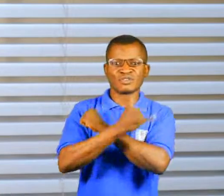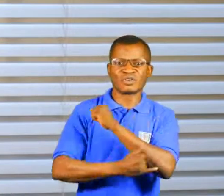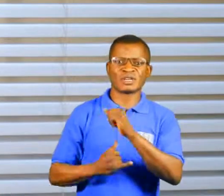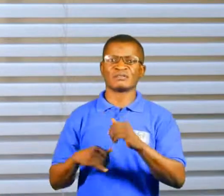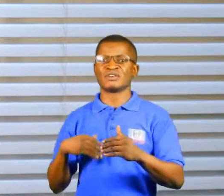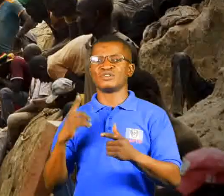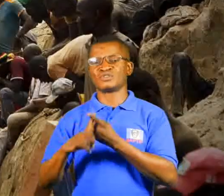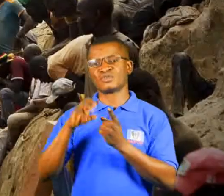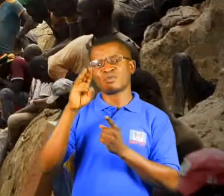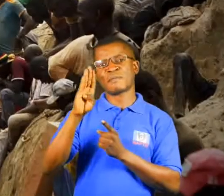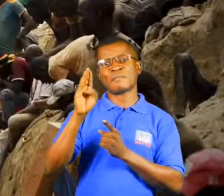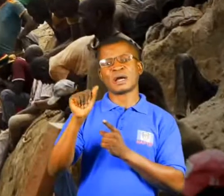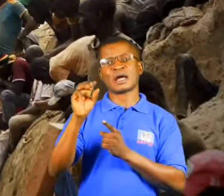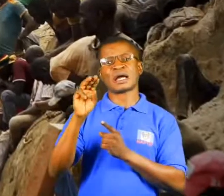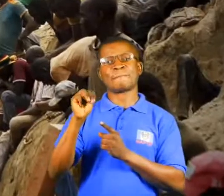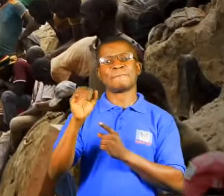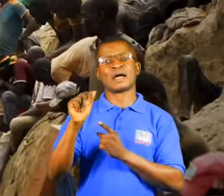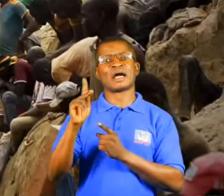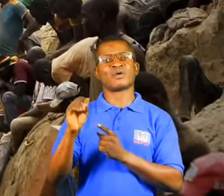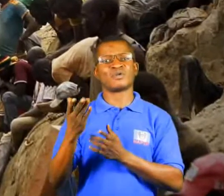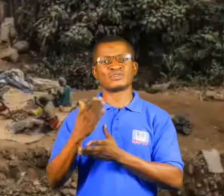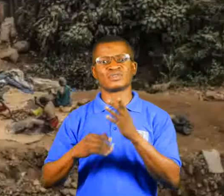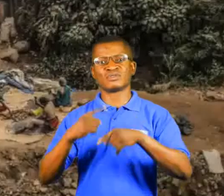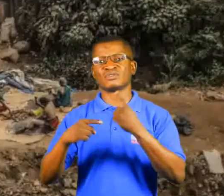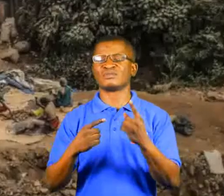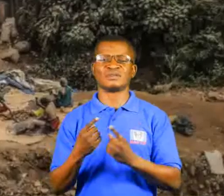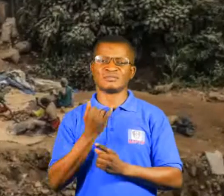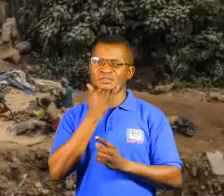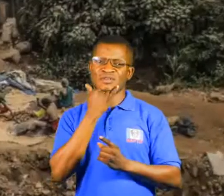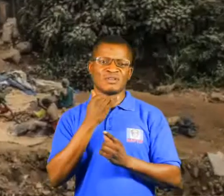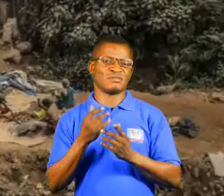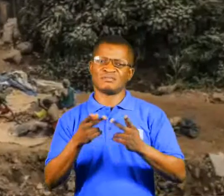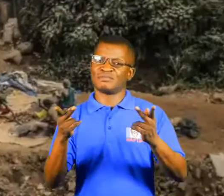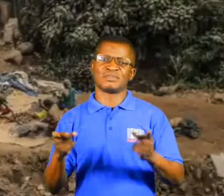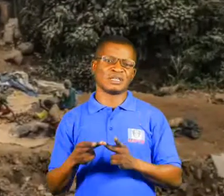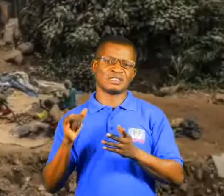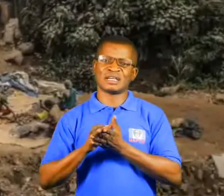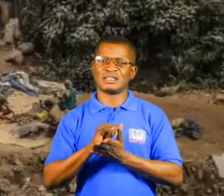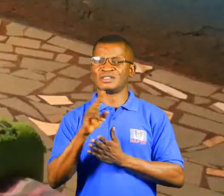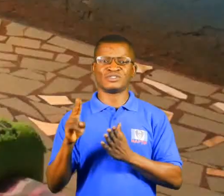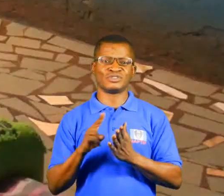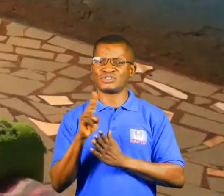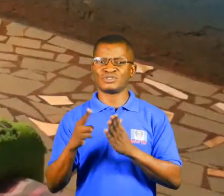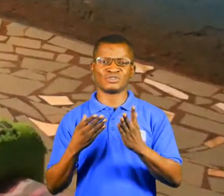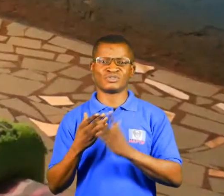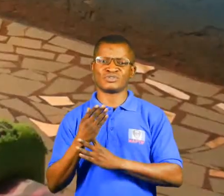African countries to Bamako and some of these gold mining areas where they are